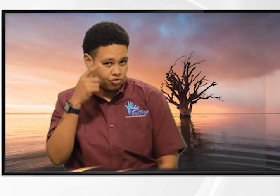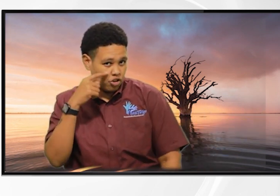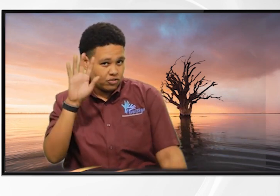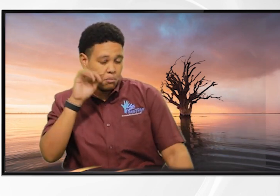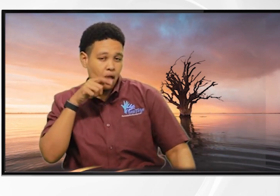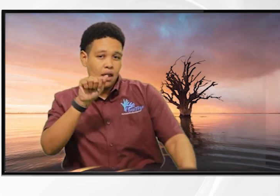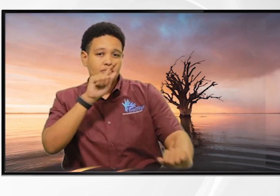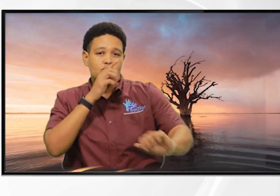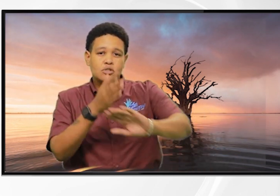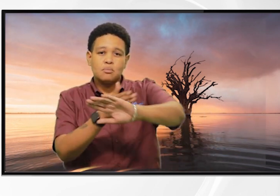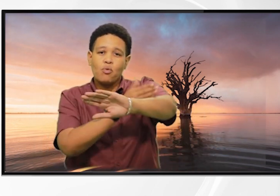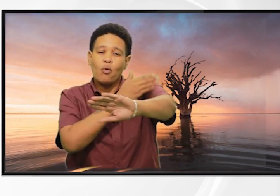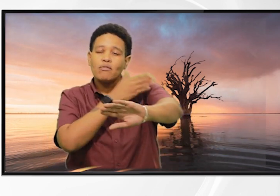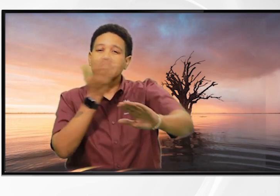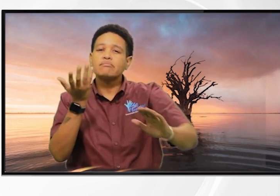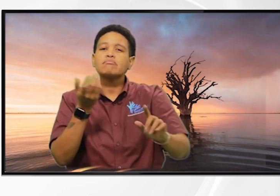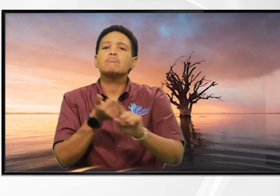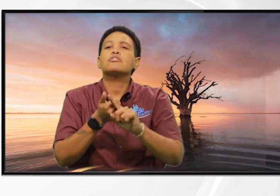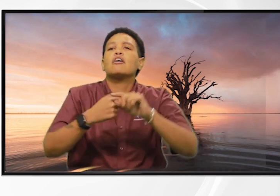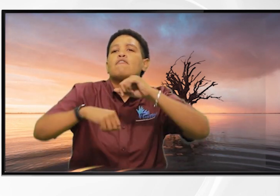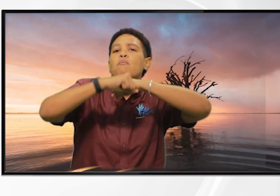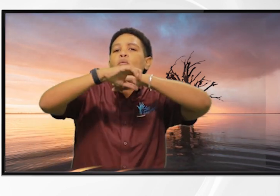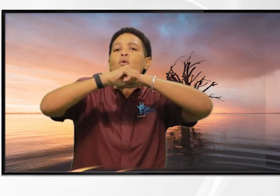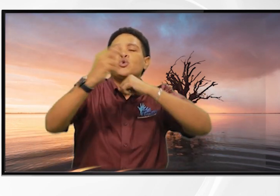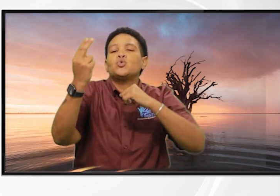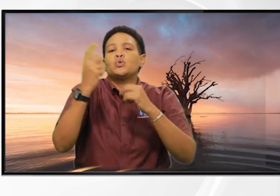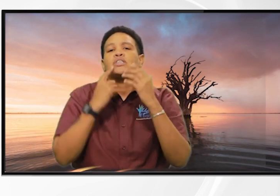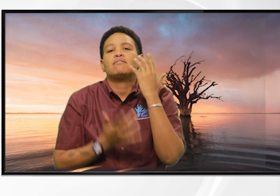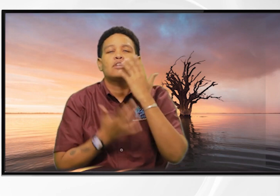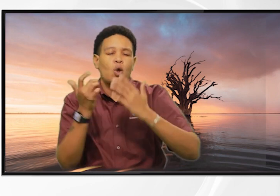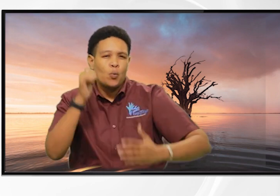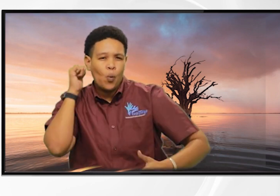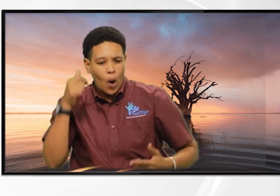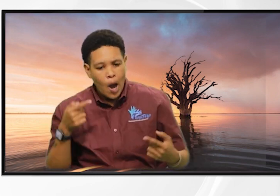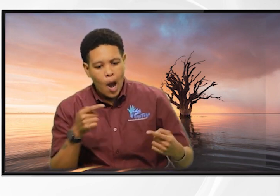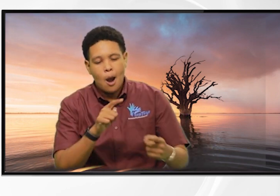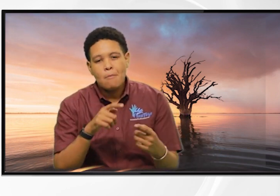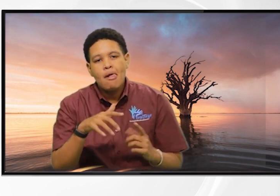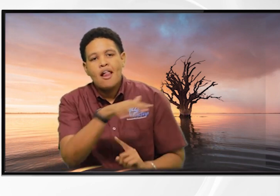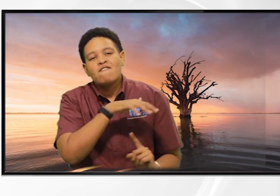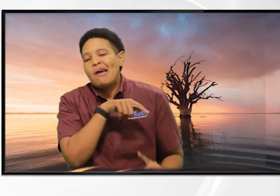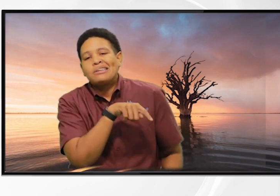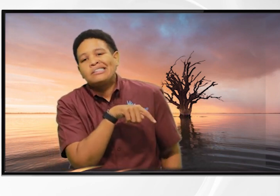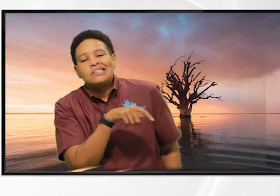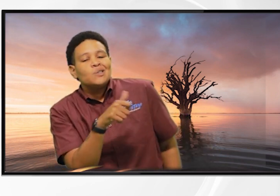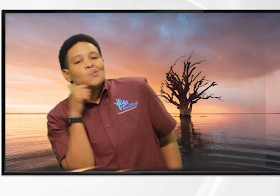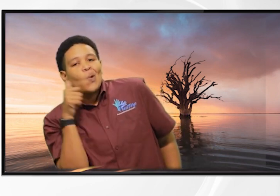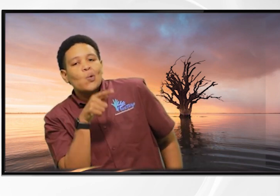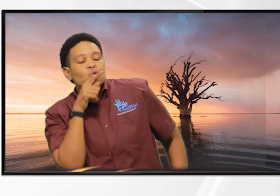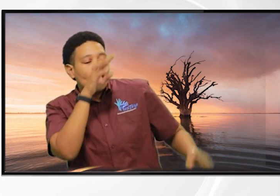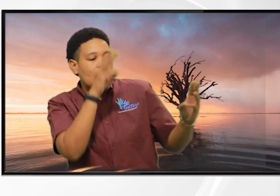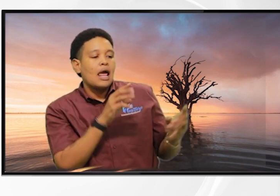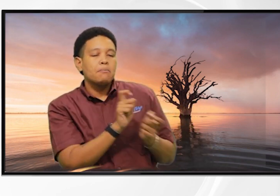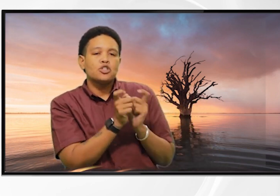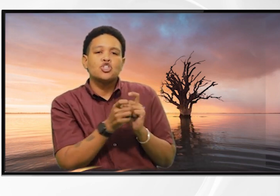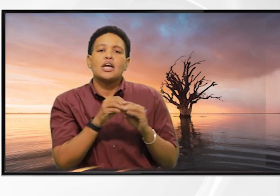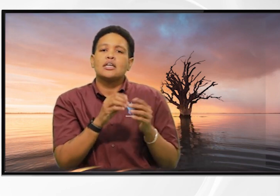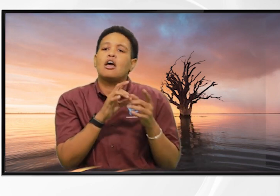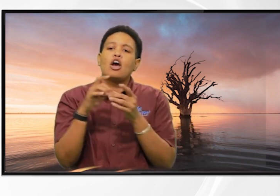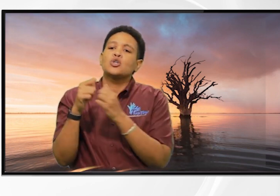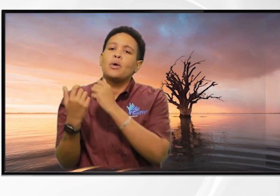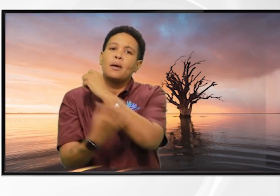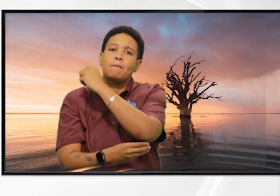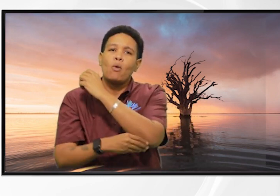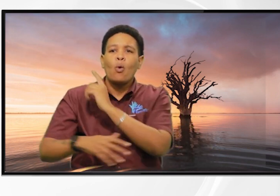the use of technologies that will not harm the environment. Climate change in conjunction with poor